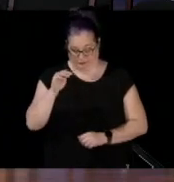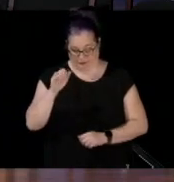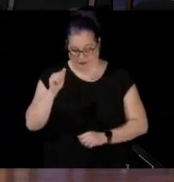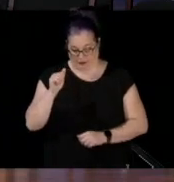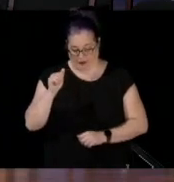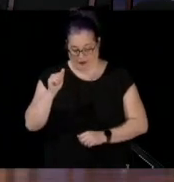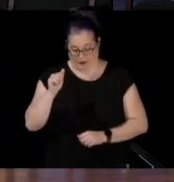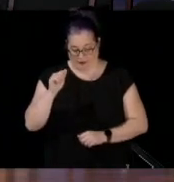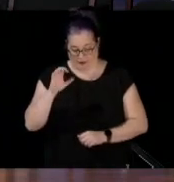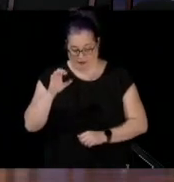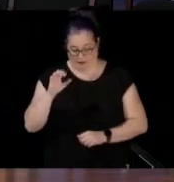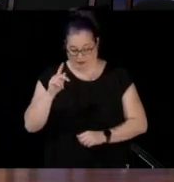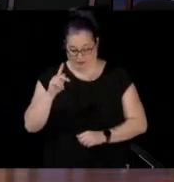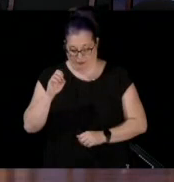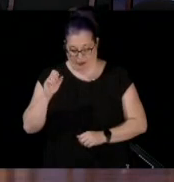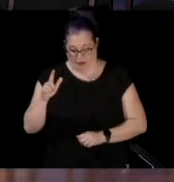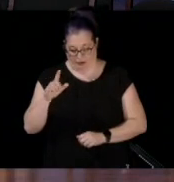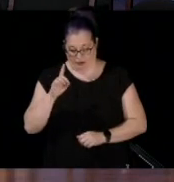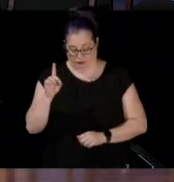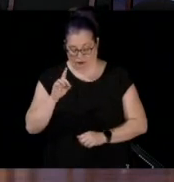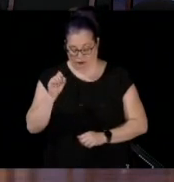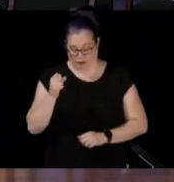Dorsey Short.